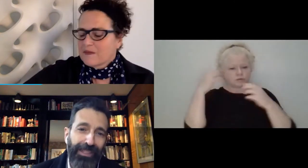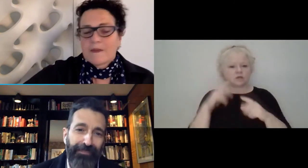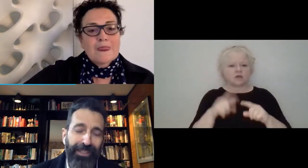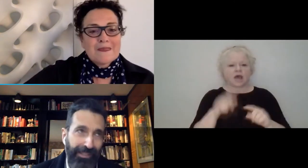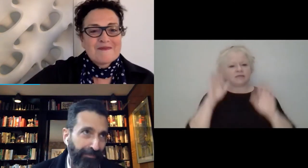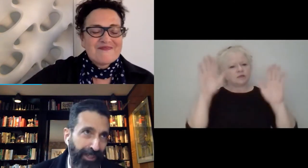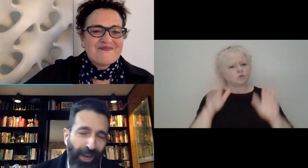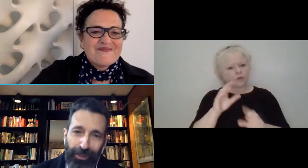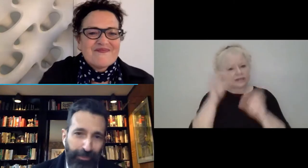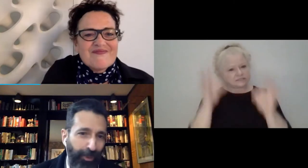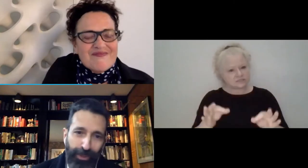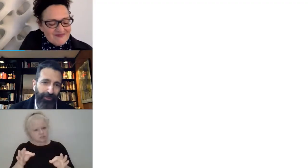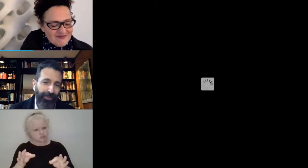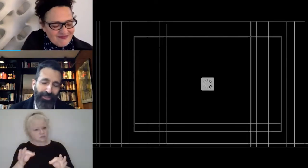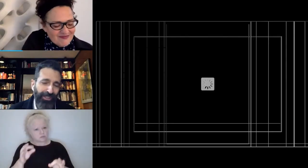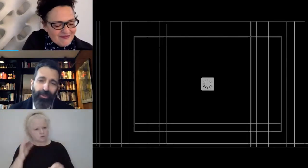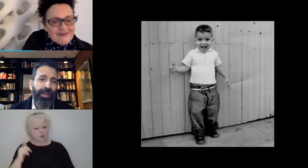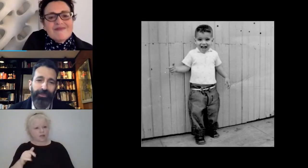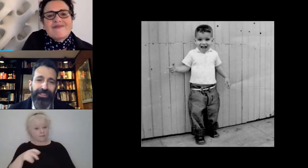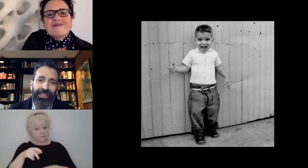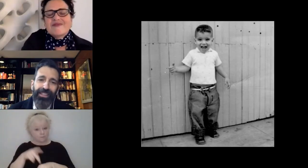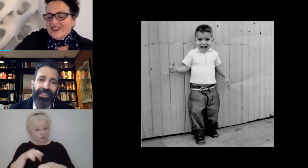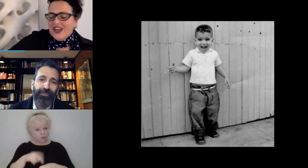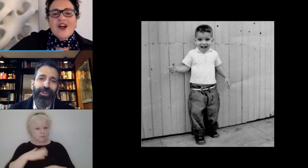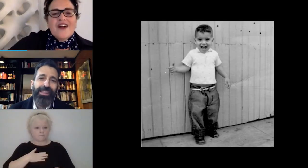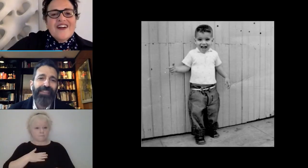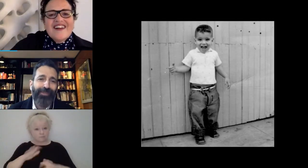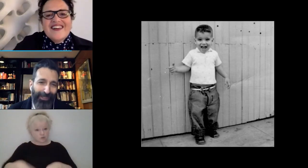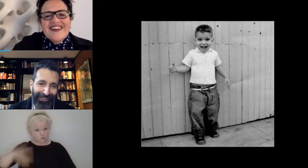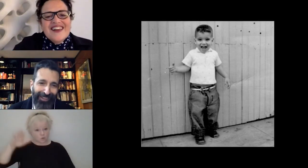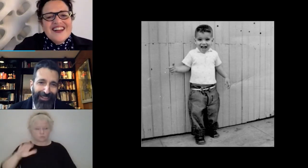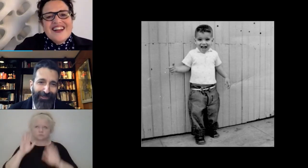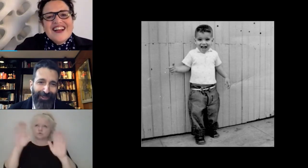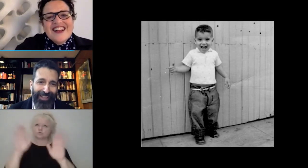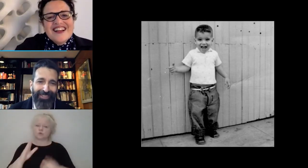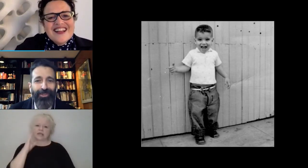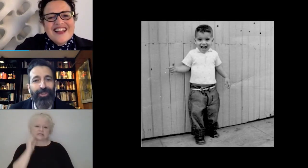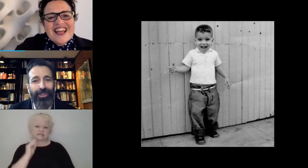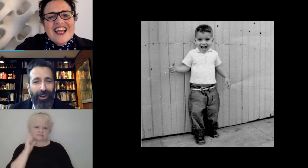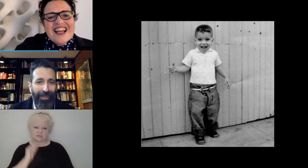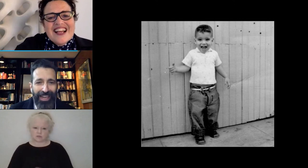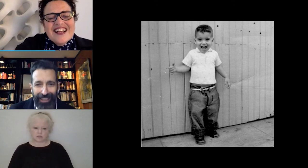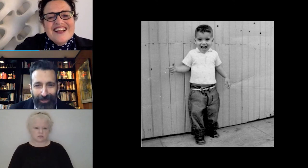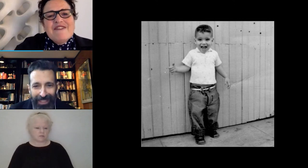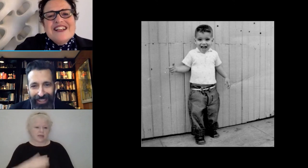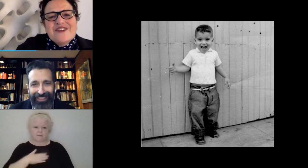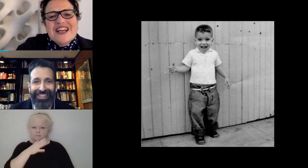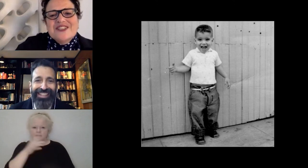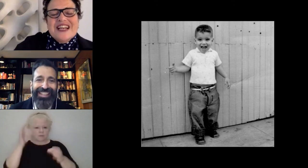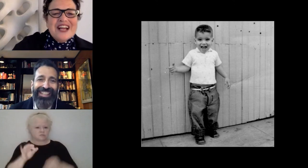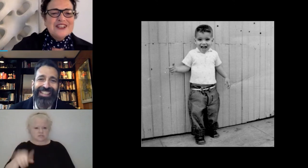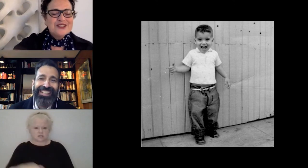think. My childhood in Puerto Rico was just incredible. And I'm very thankful for that decision she took. Oh my God, that's me.